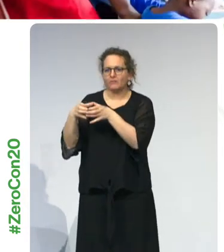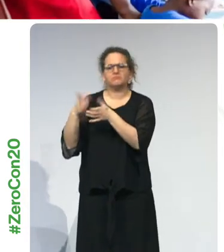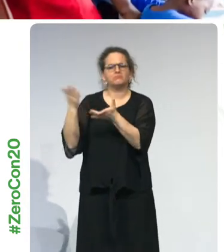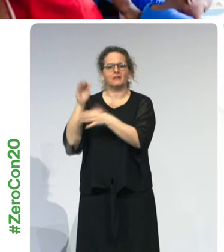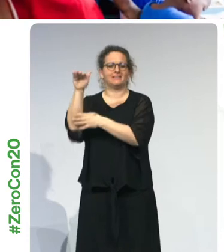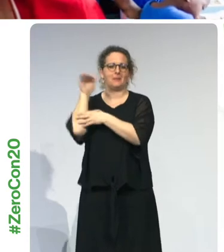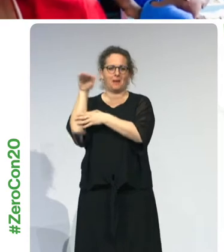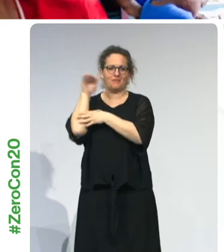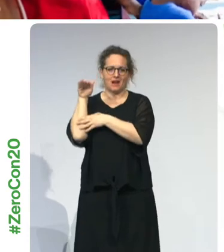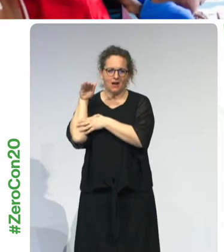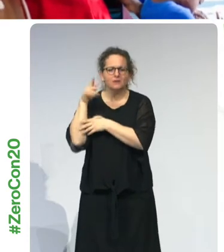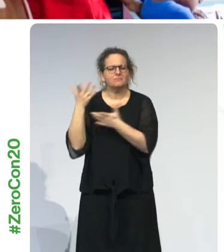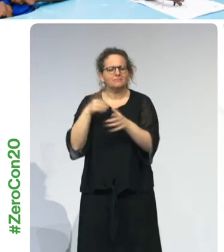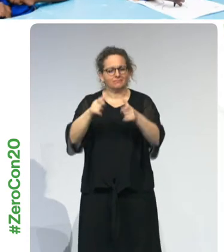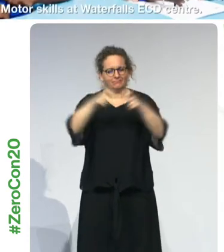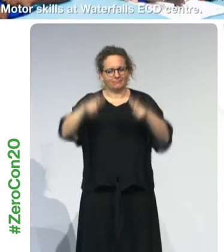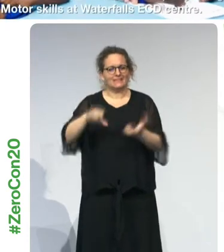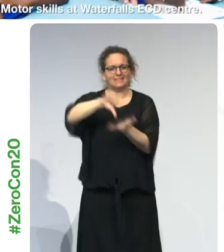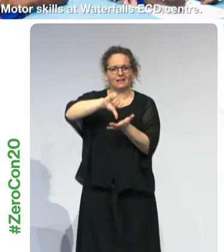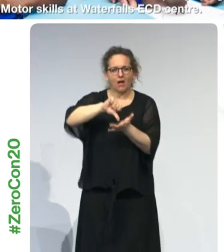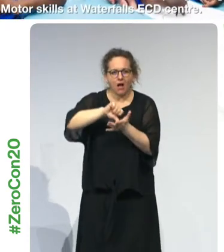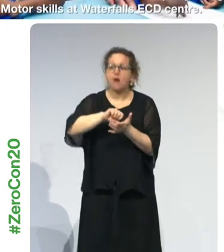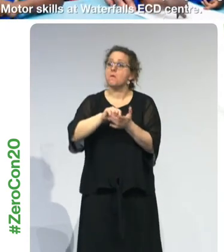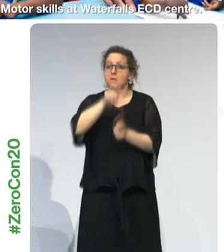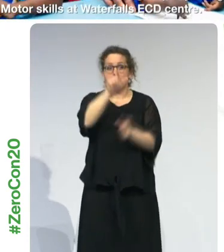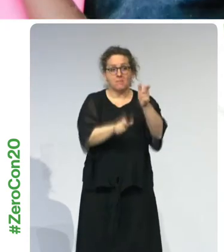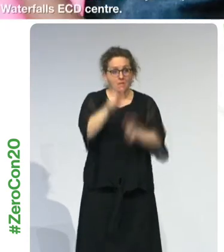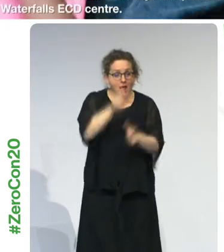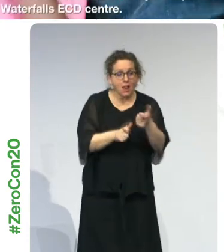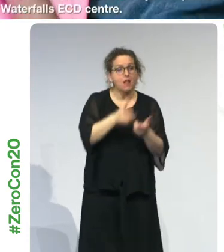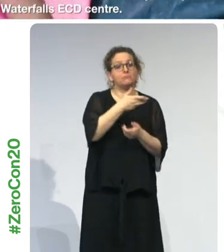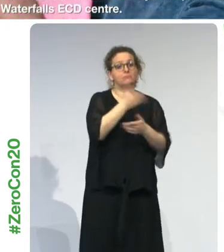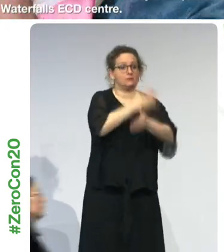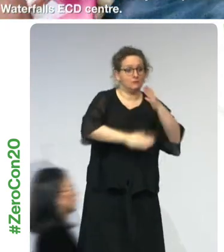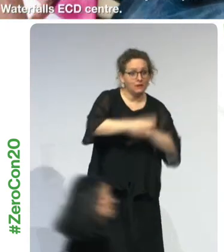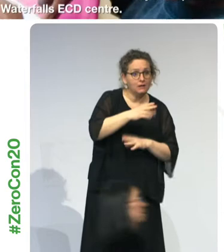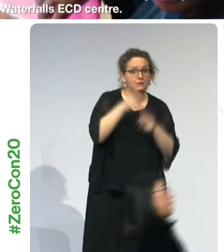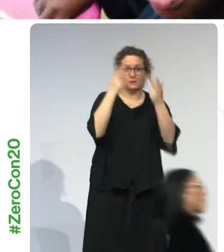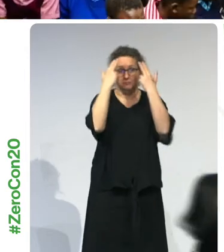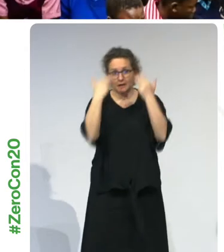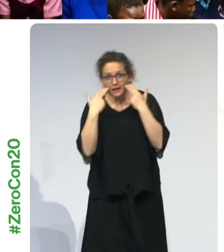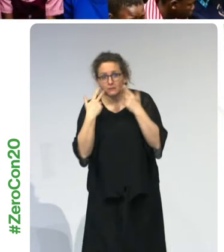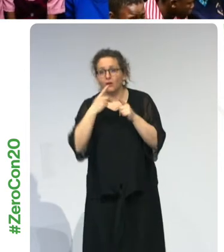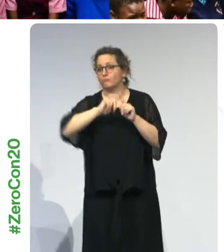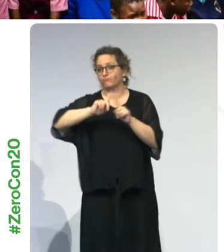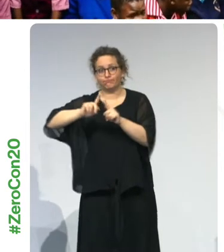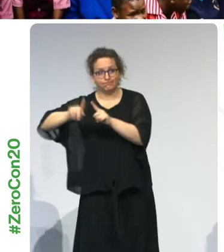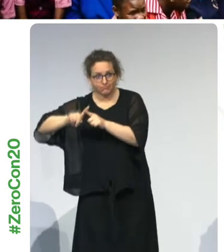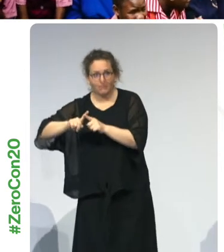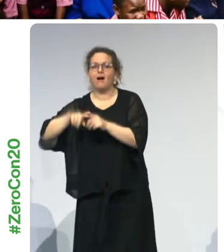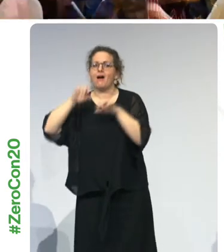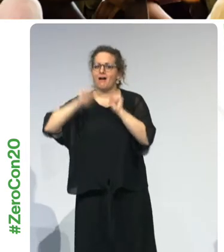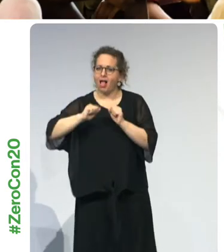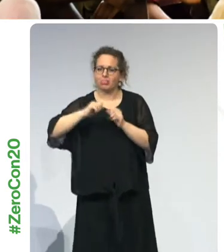centers to teach children with physical, visual, and hearing disabilities together with children without disabilities from